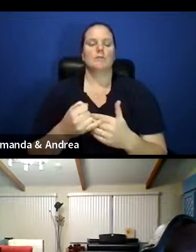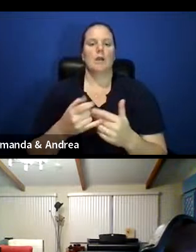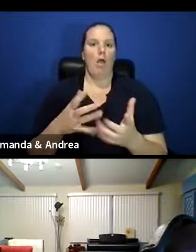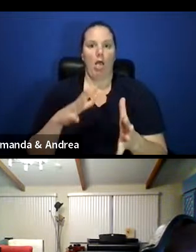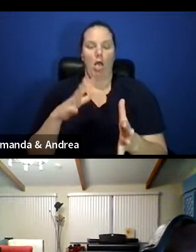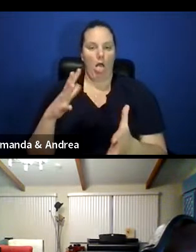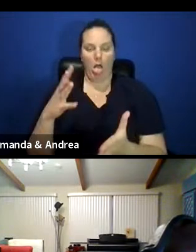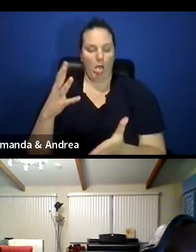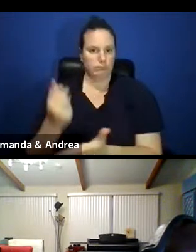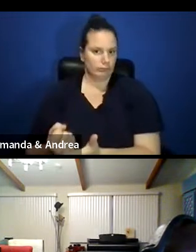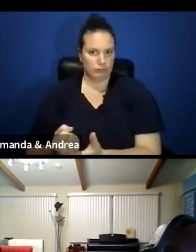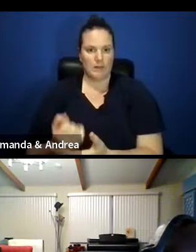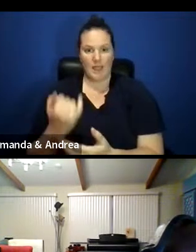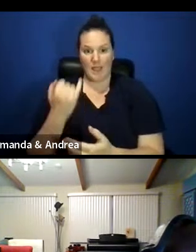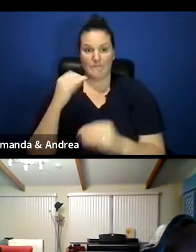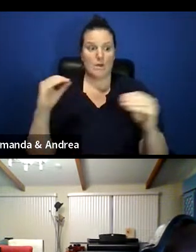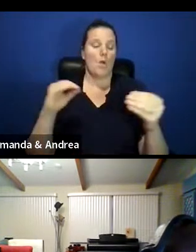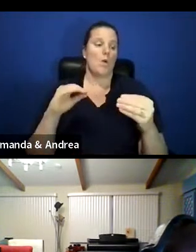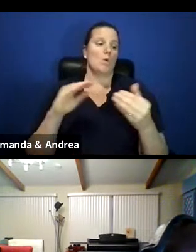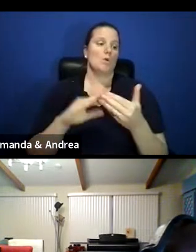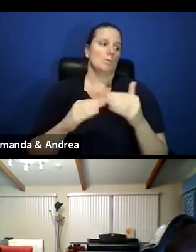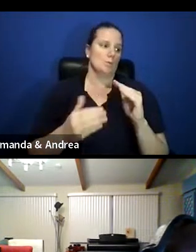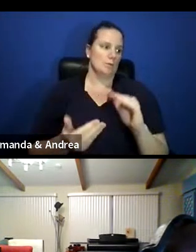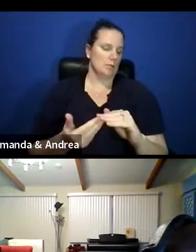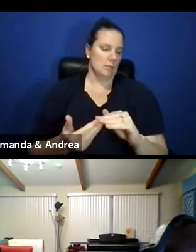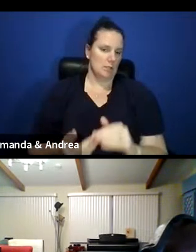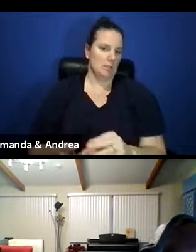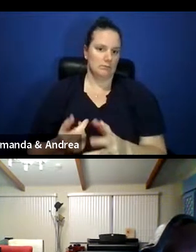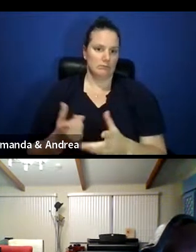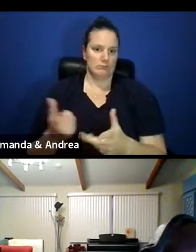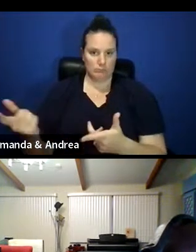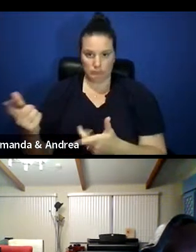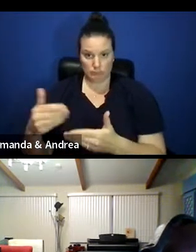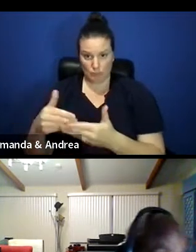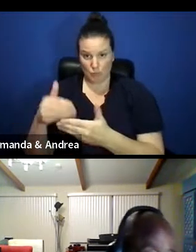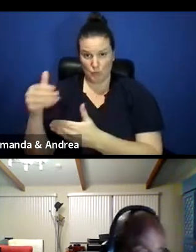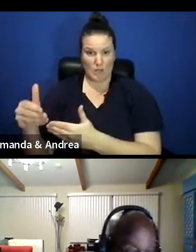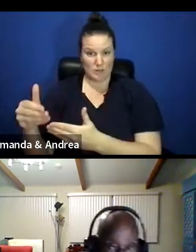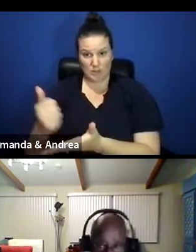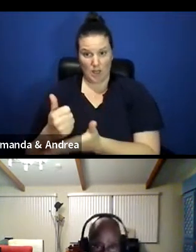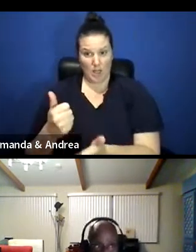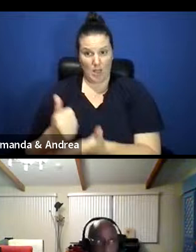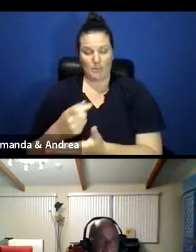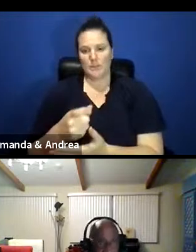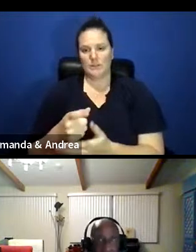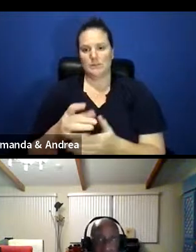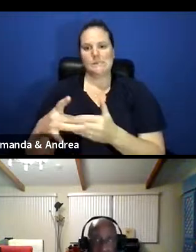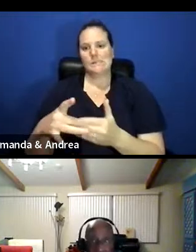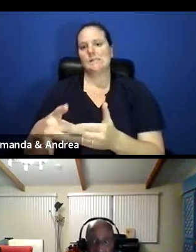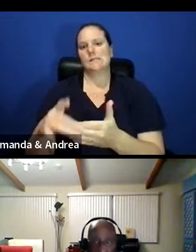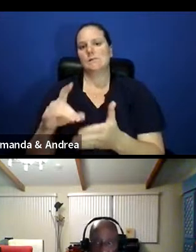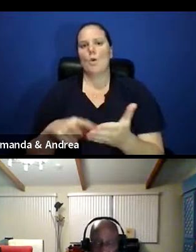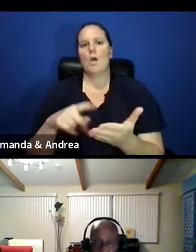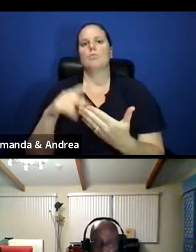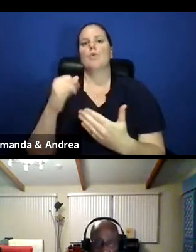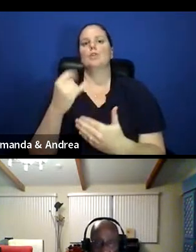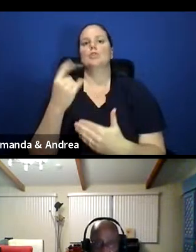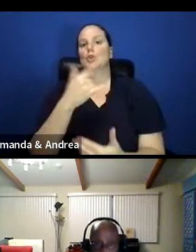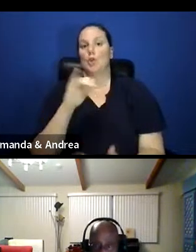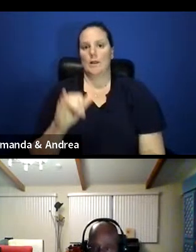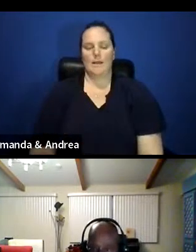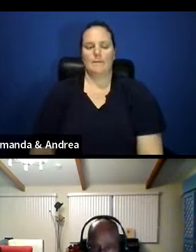if you don't have the community sitting right next to you helping steer what this project will look